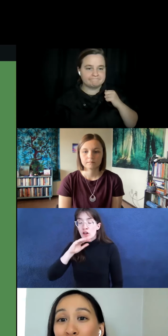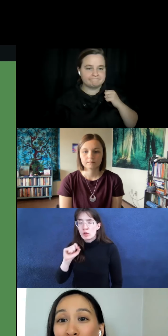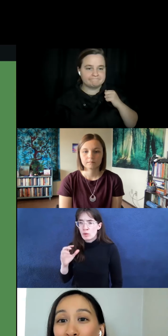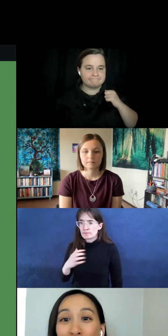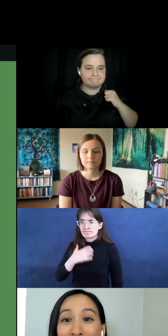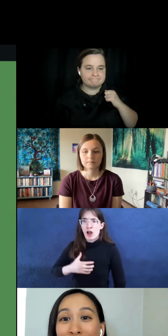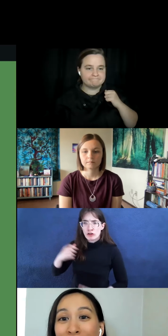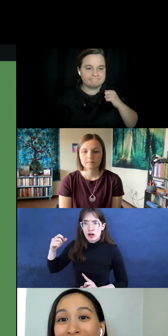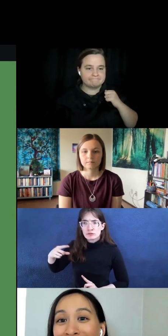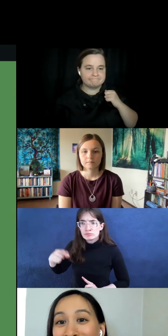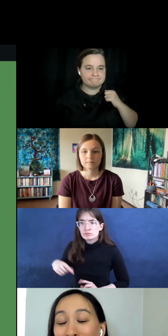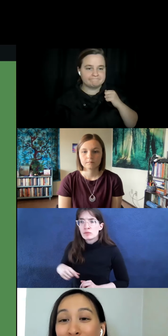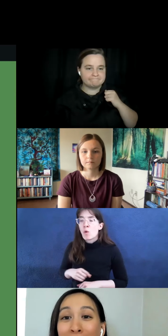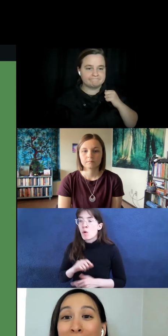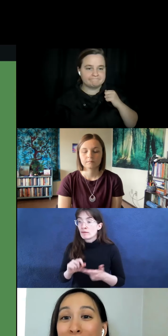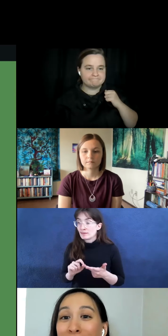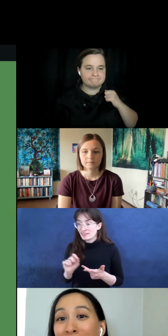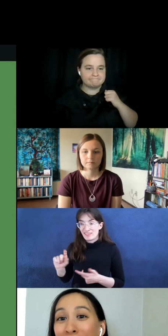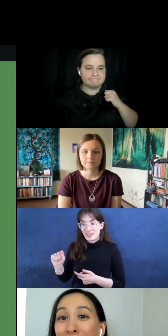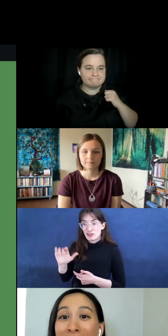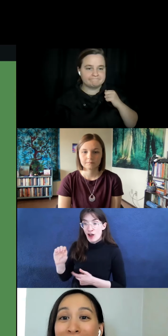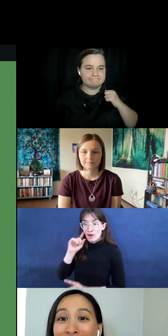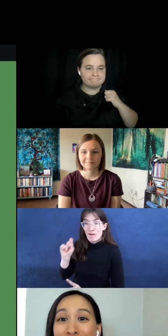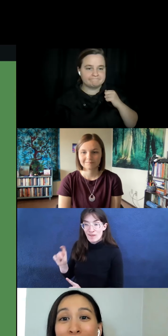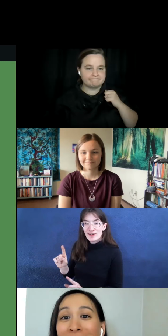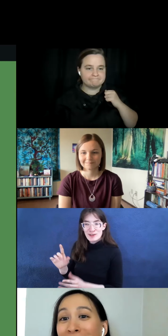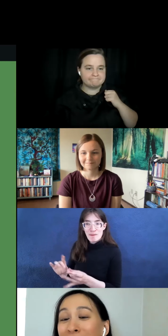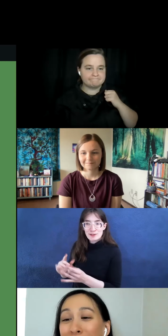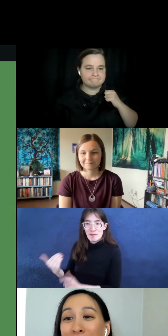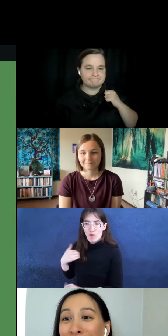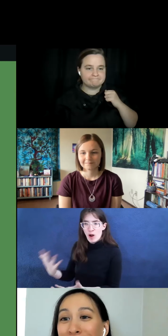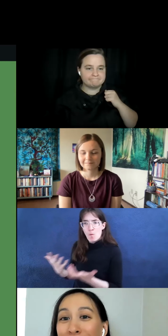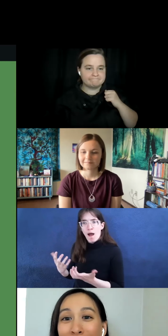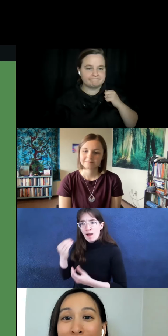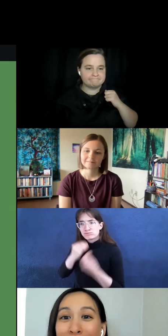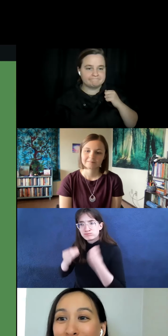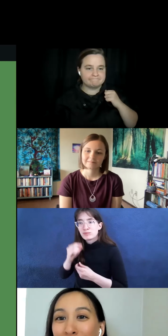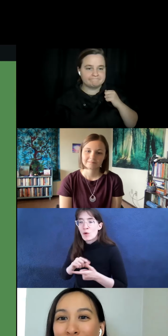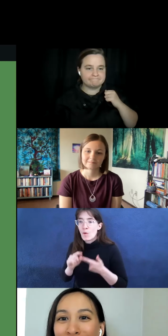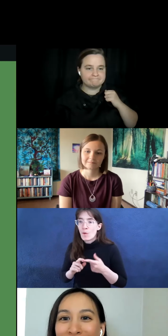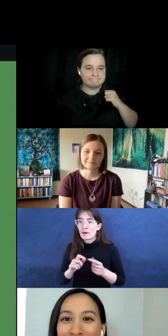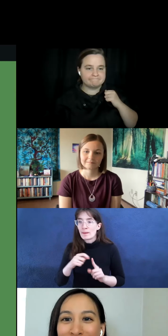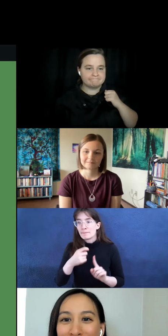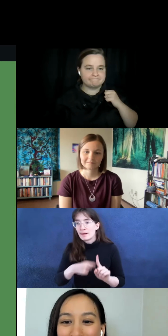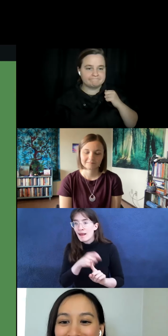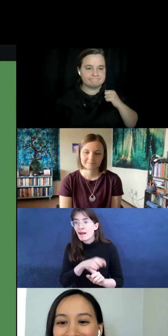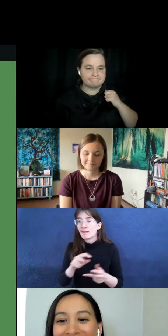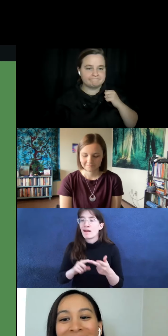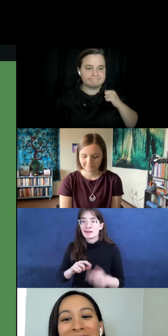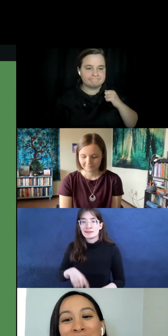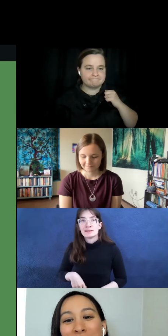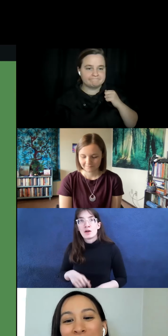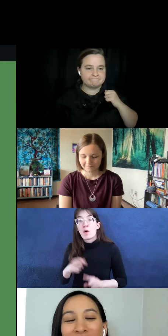we want to eat those tacos that you all mentioned, or a banana strawberry